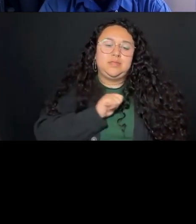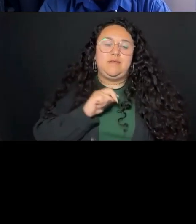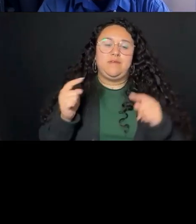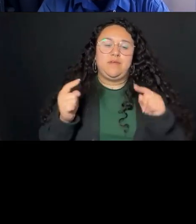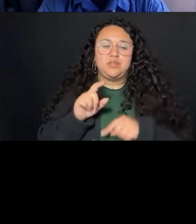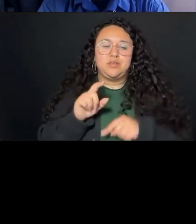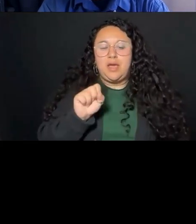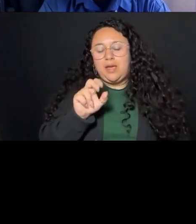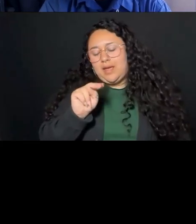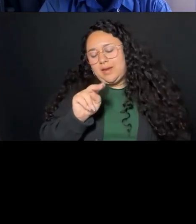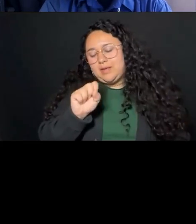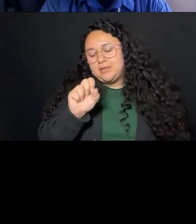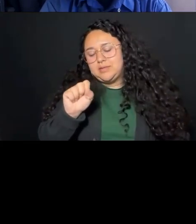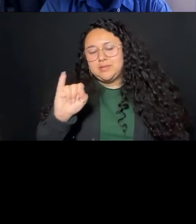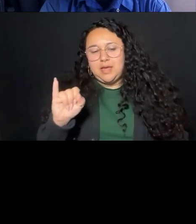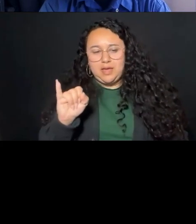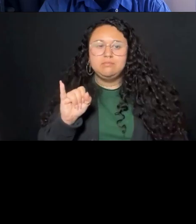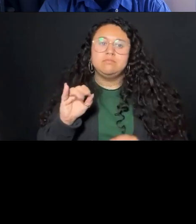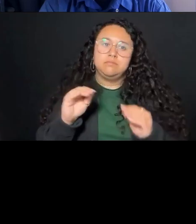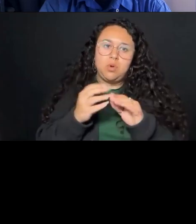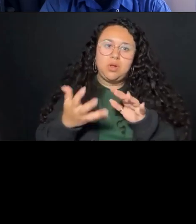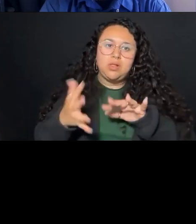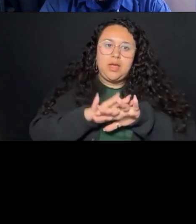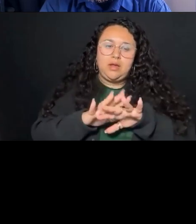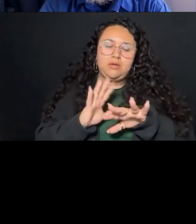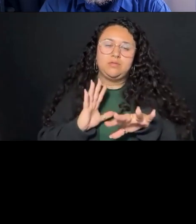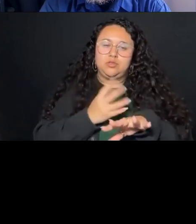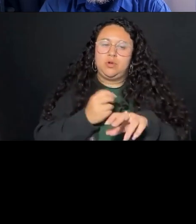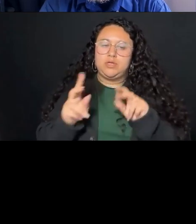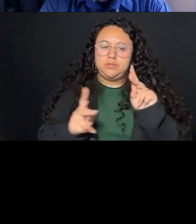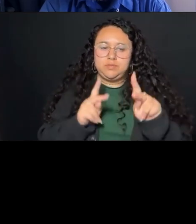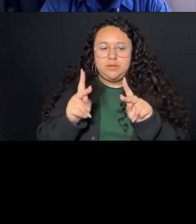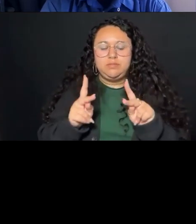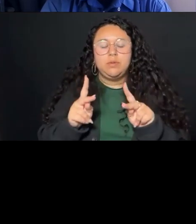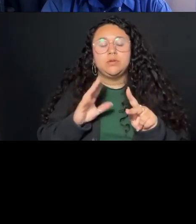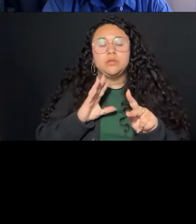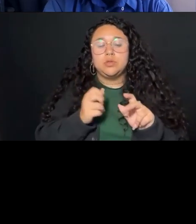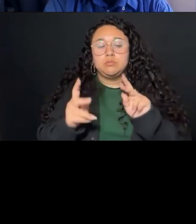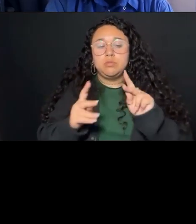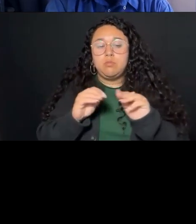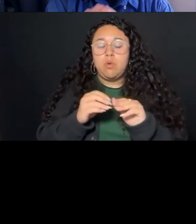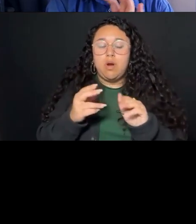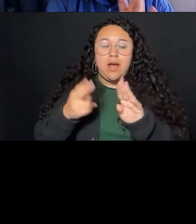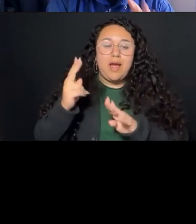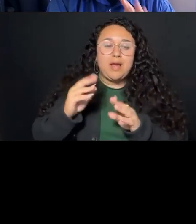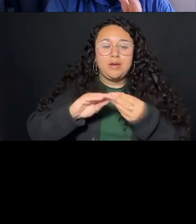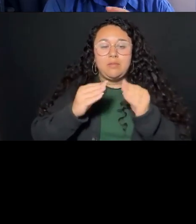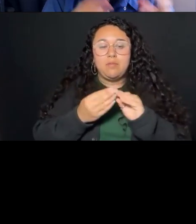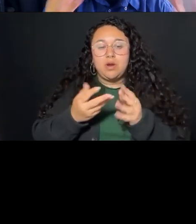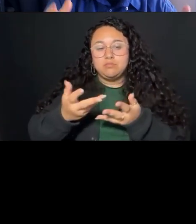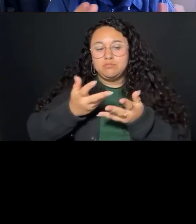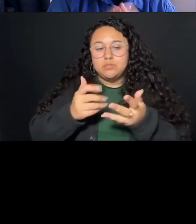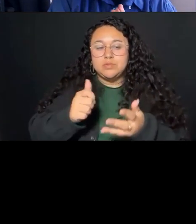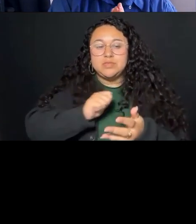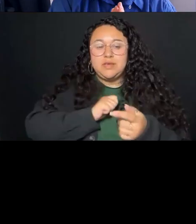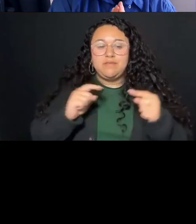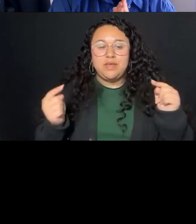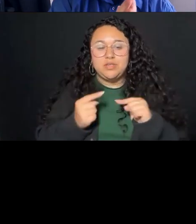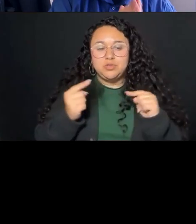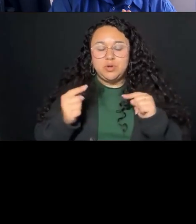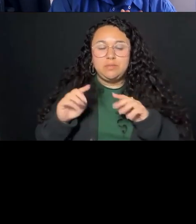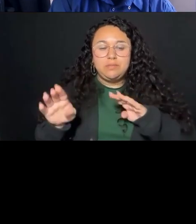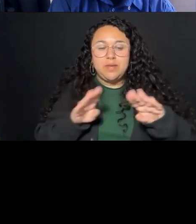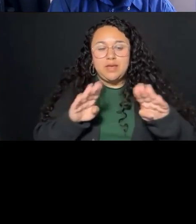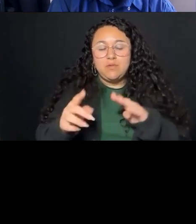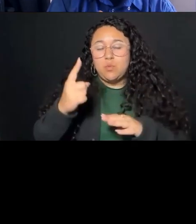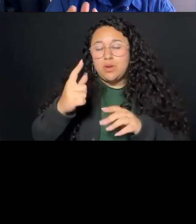are at a much higher rate of engaging in self-injurious behavior. Um, uh, One of the biggest studies showed that